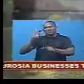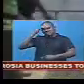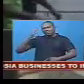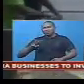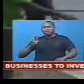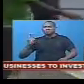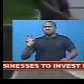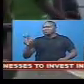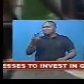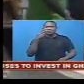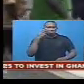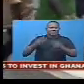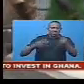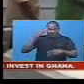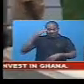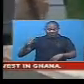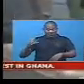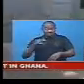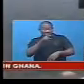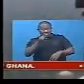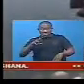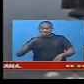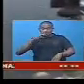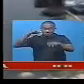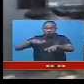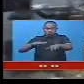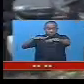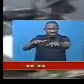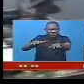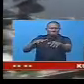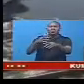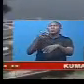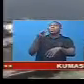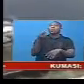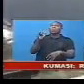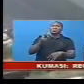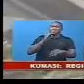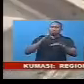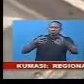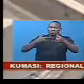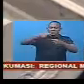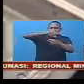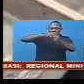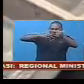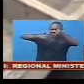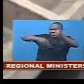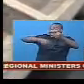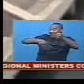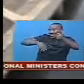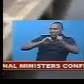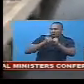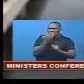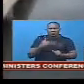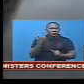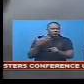minister's visit was to assess the state of the two headworks, which supply pipe-borne water to Kumasi and its environs, and see how best